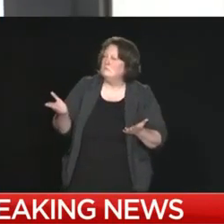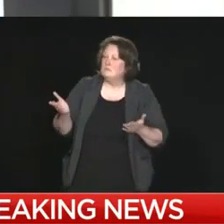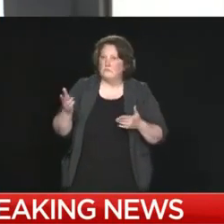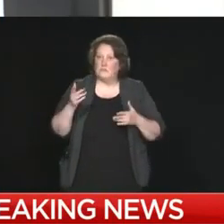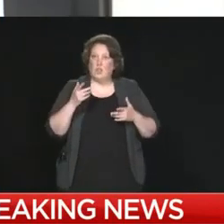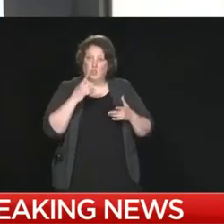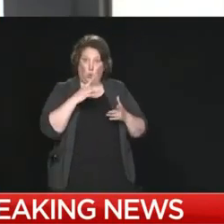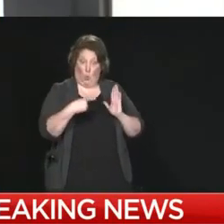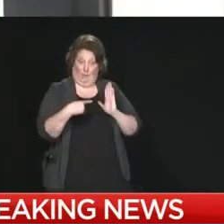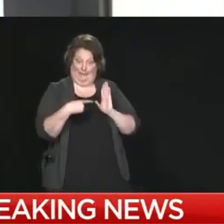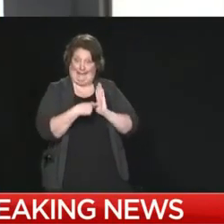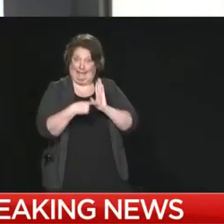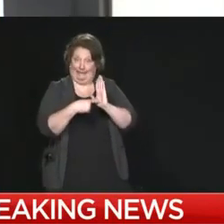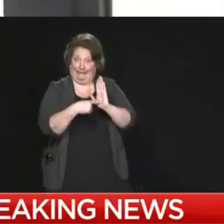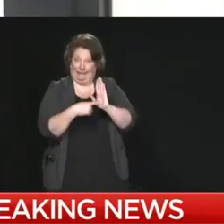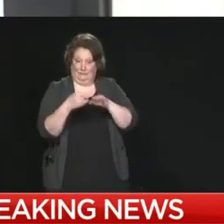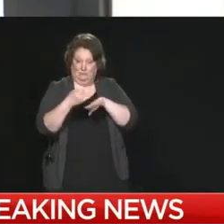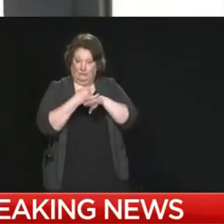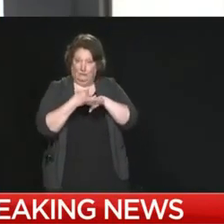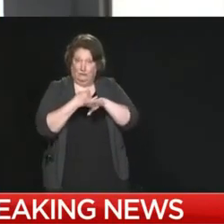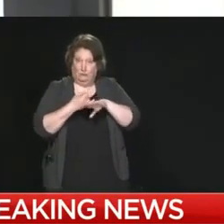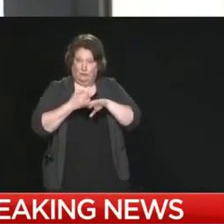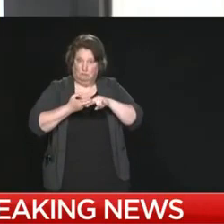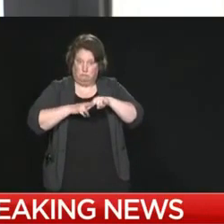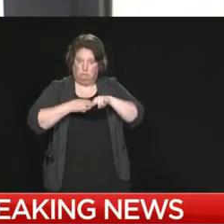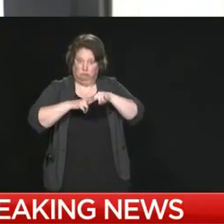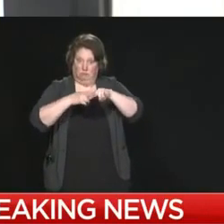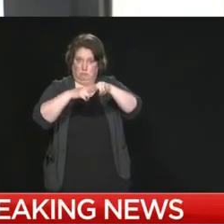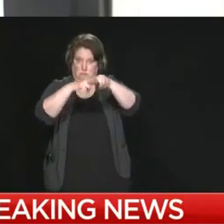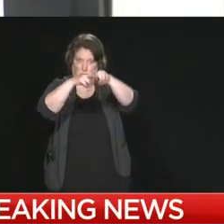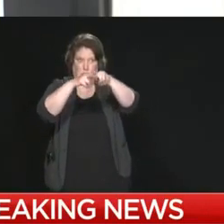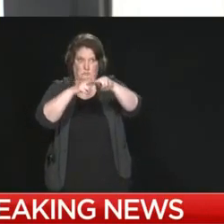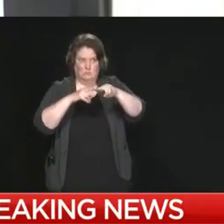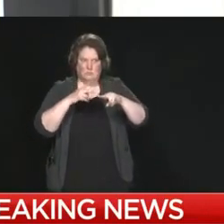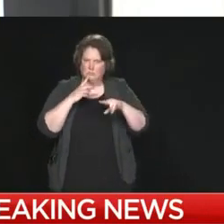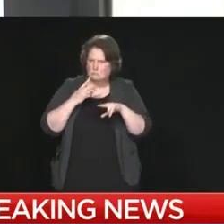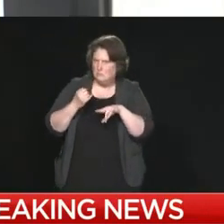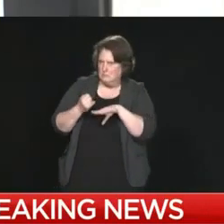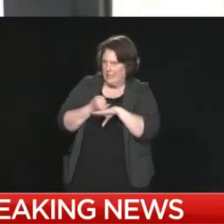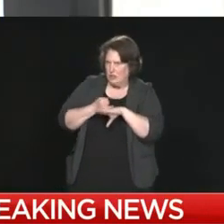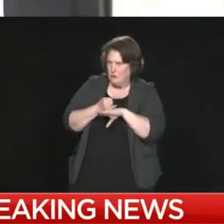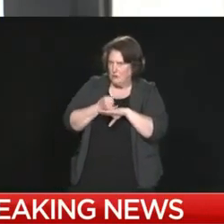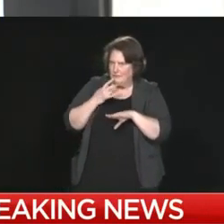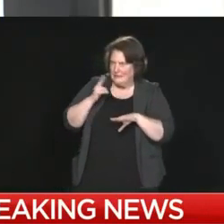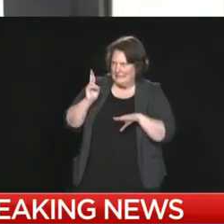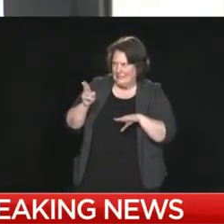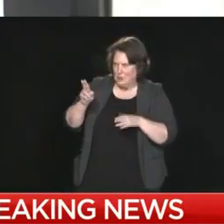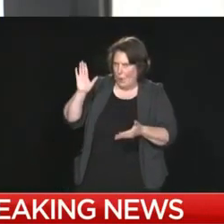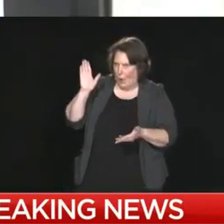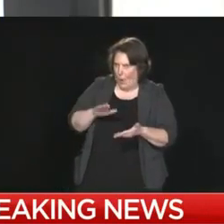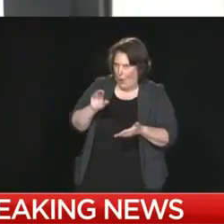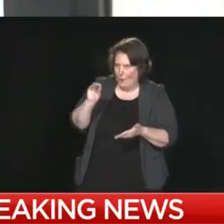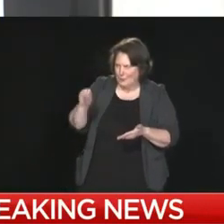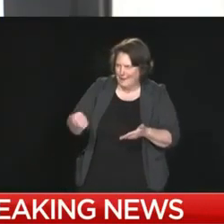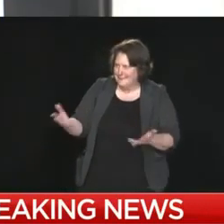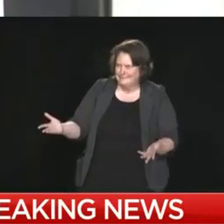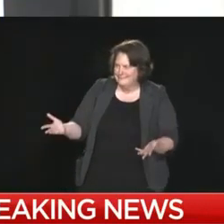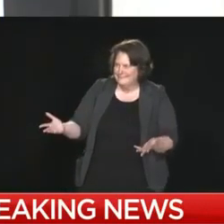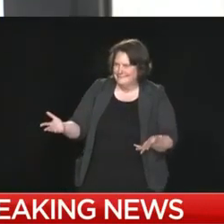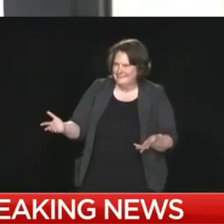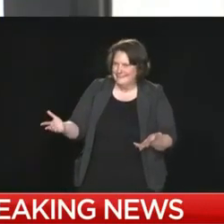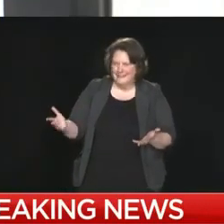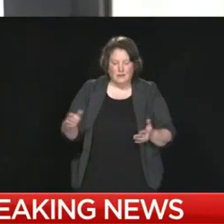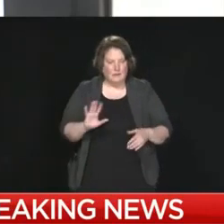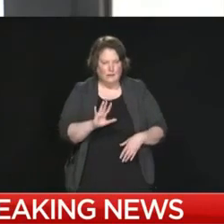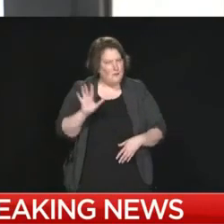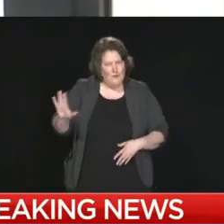costs on the debt that you're going to have to carry, that you're adding to now, right? Interest rates are at historic lows, Glenn. Okay, but it's still a lot of money. No.